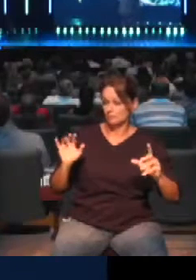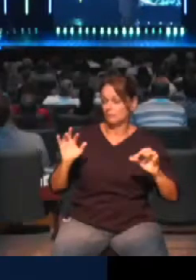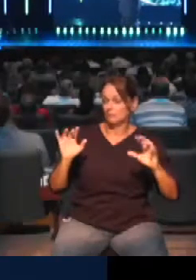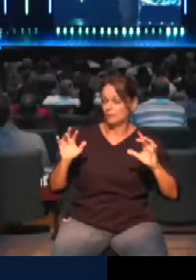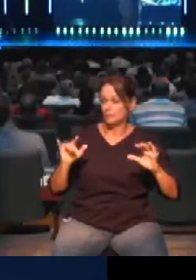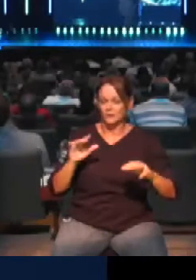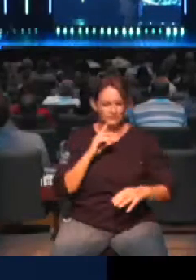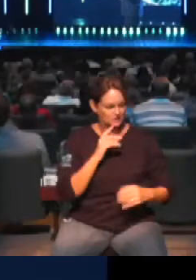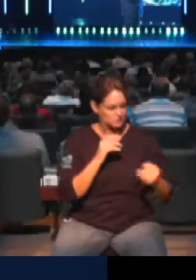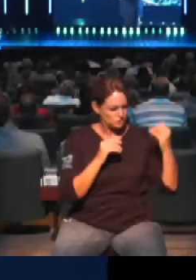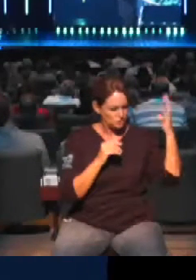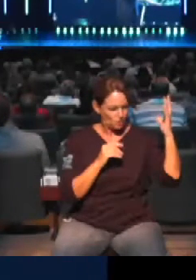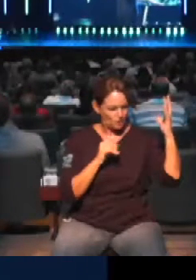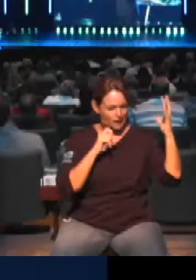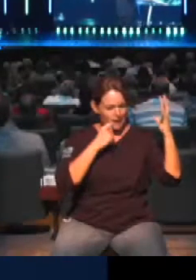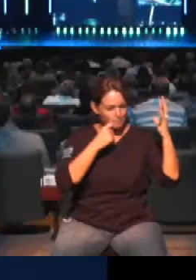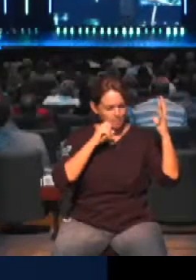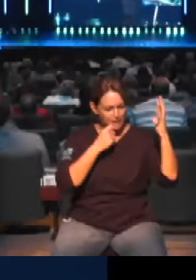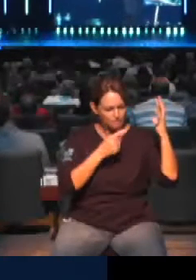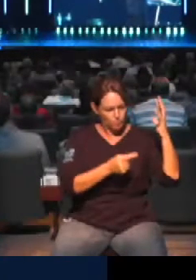many apples can Sally have, so,